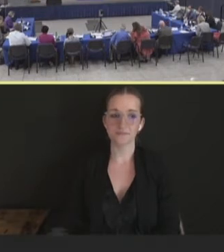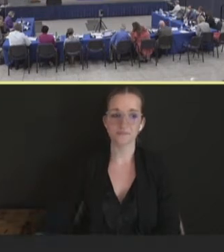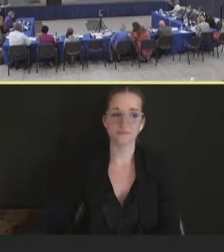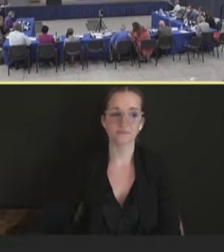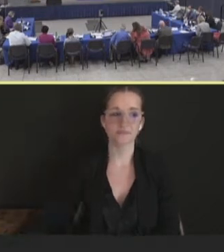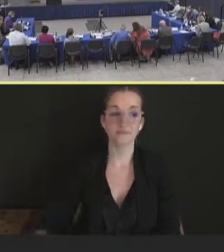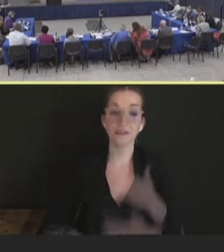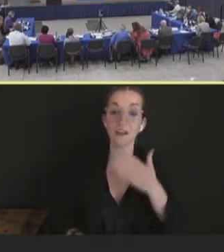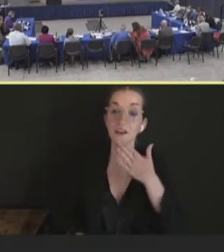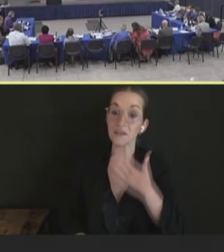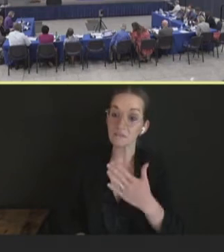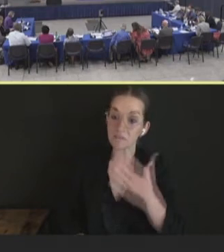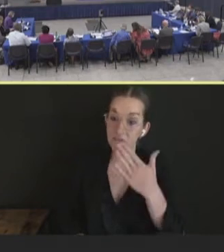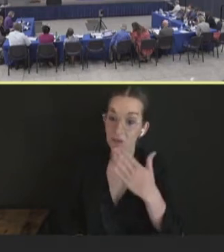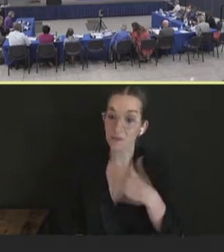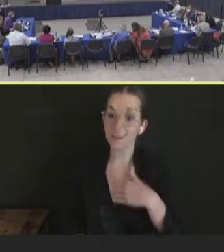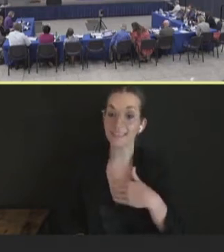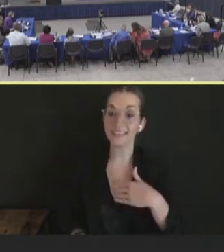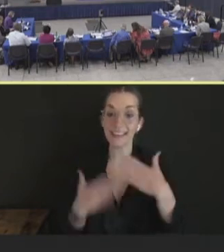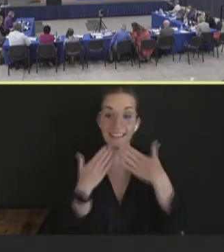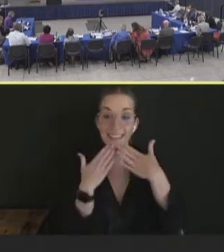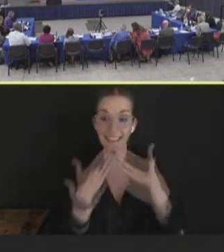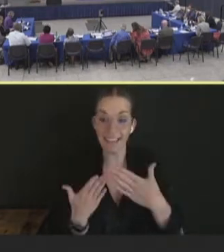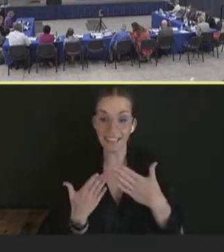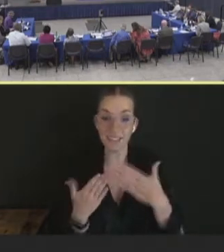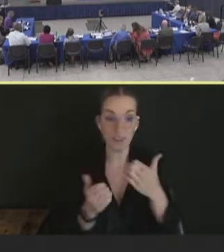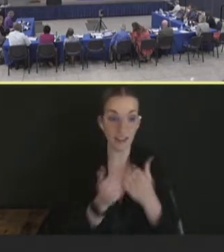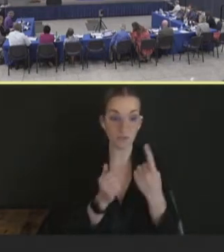Good morning and thank you. Everyone hear me okay?